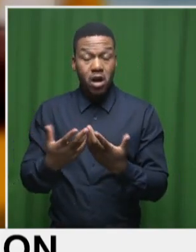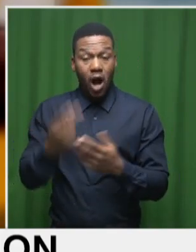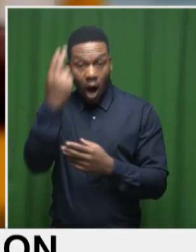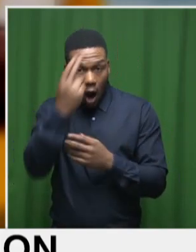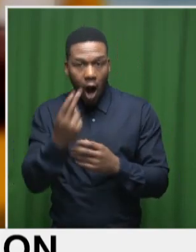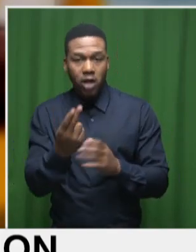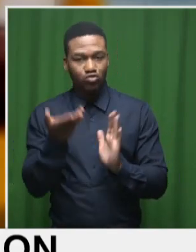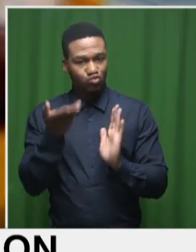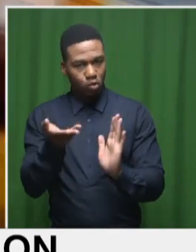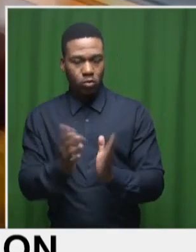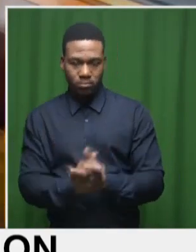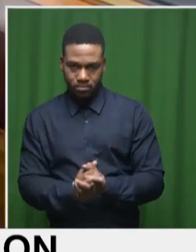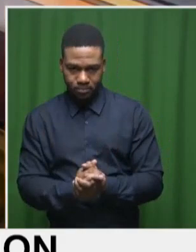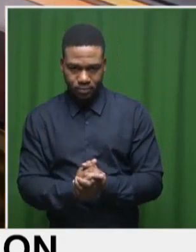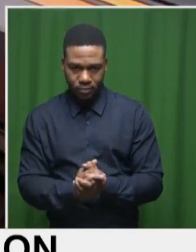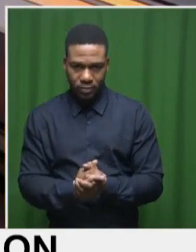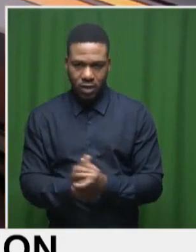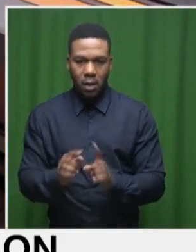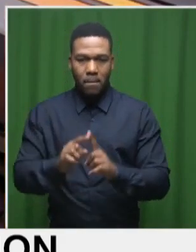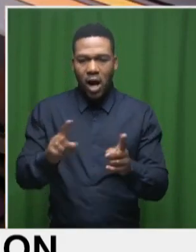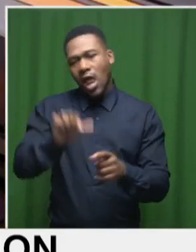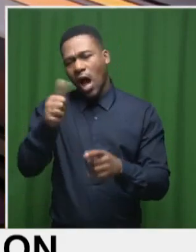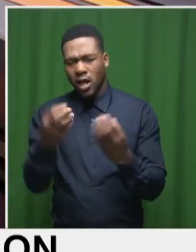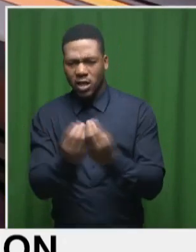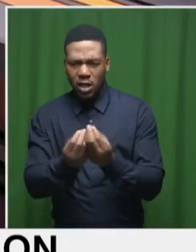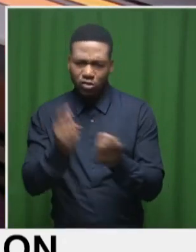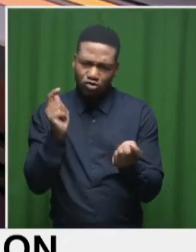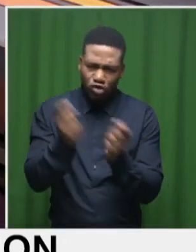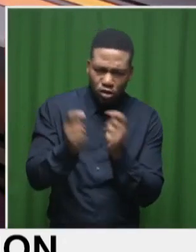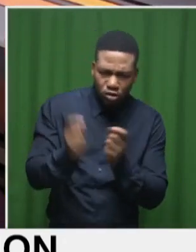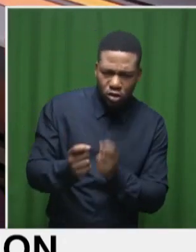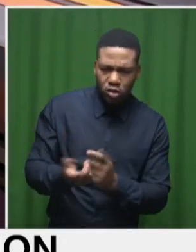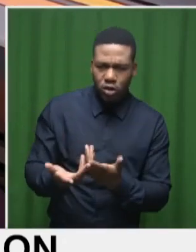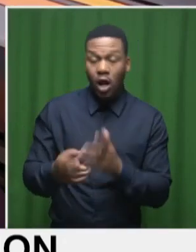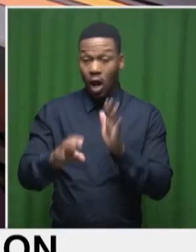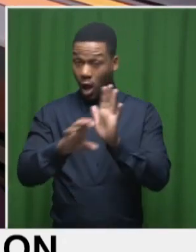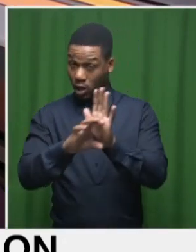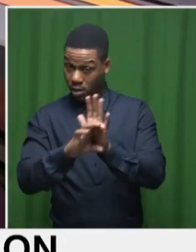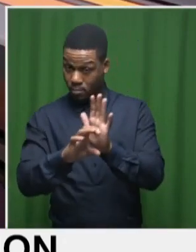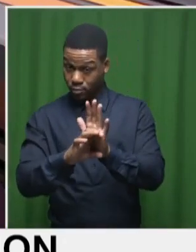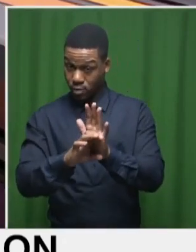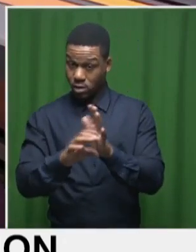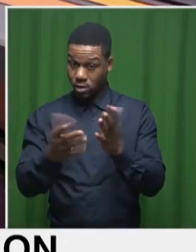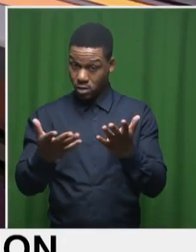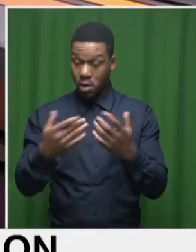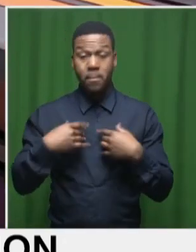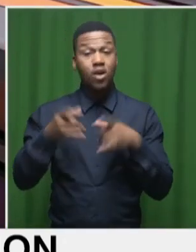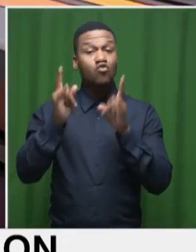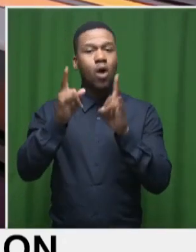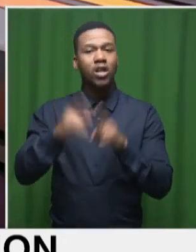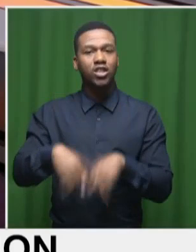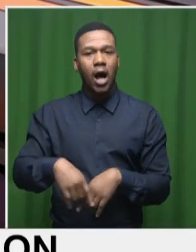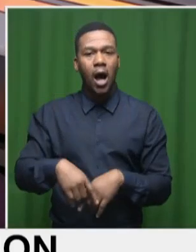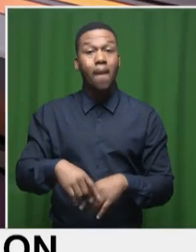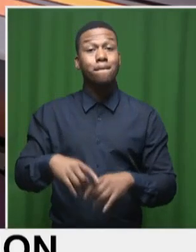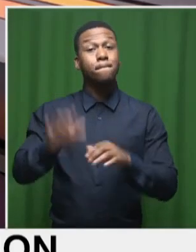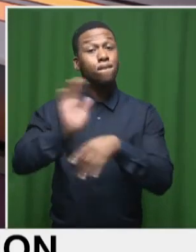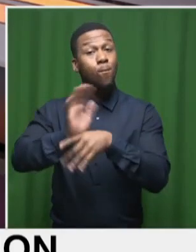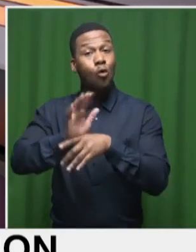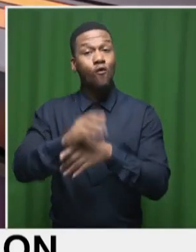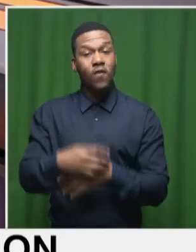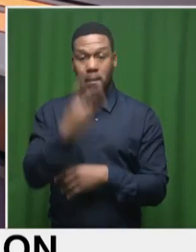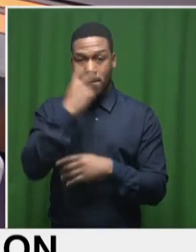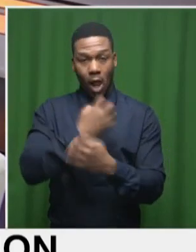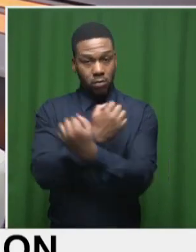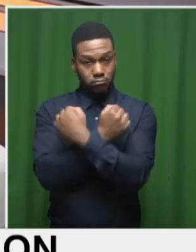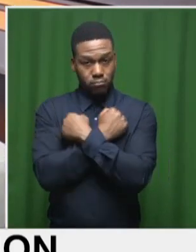that was the main stable thing, but everything changed a lot. Like, for example, I was watching Black Panther, funny enough, and I was like, that